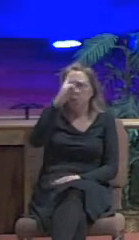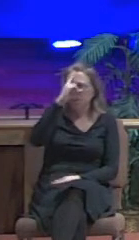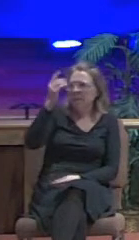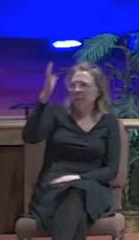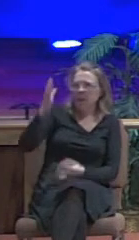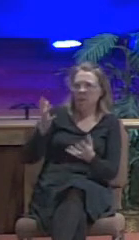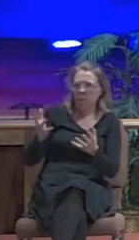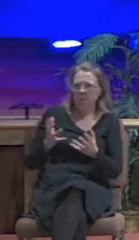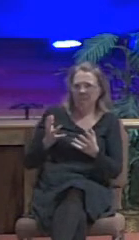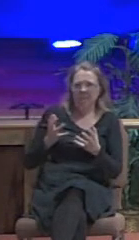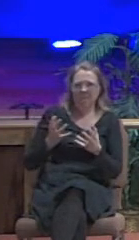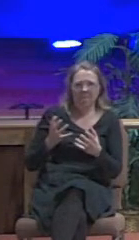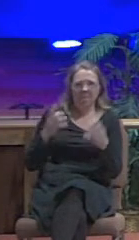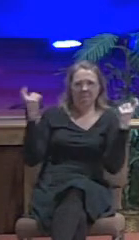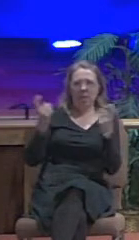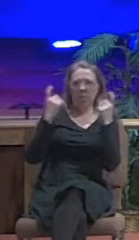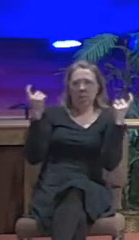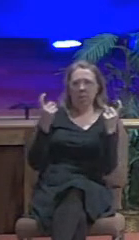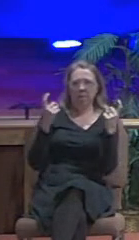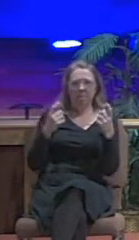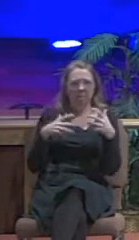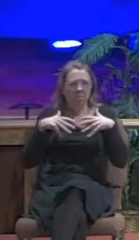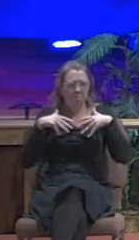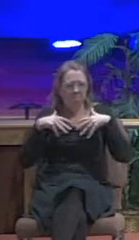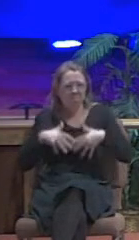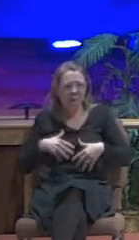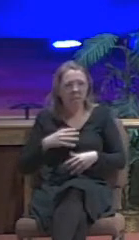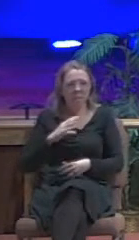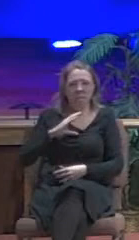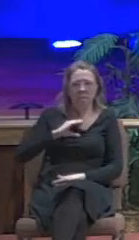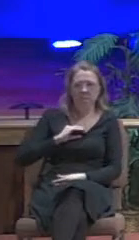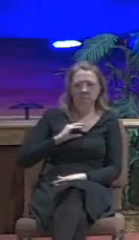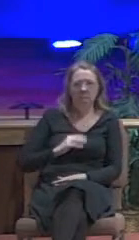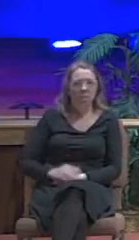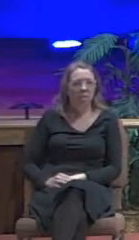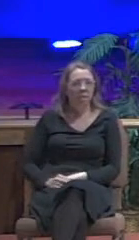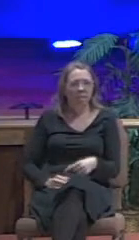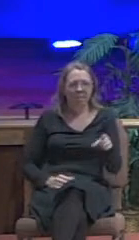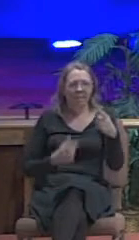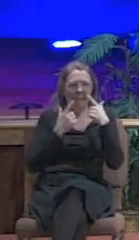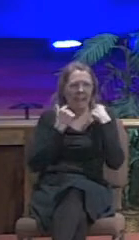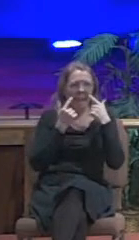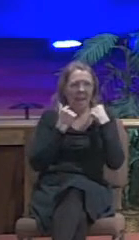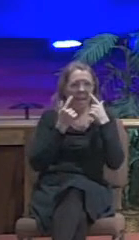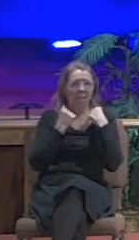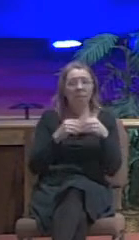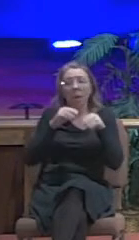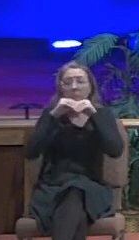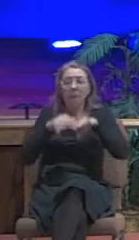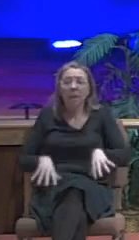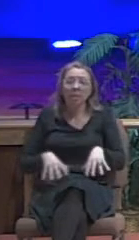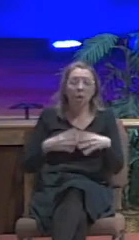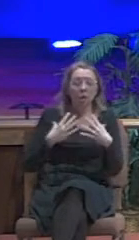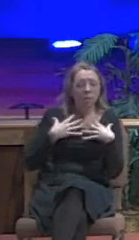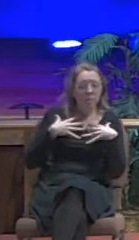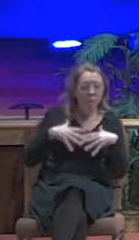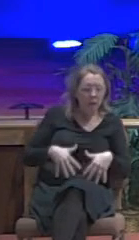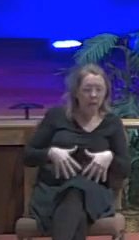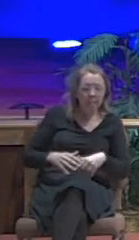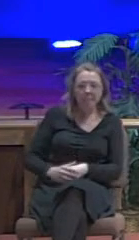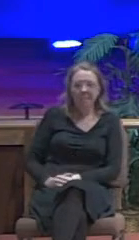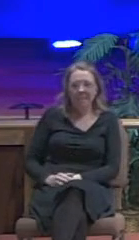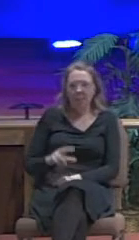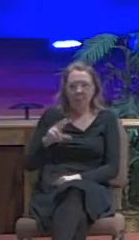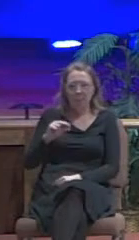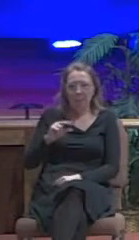discouraged? Blessed are the depressed. Does that sound like a kingdom principle?